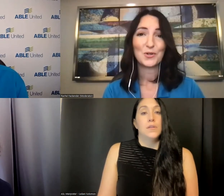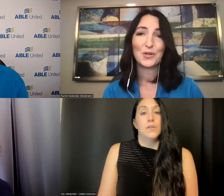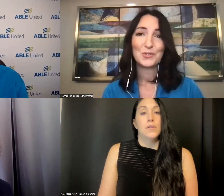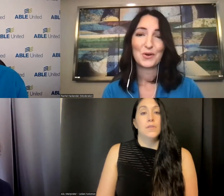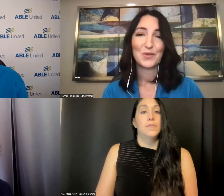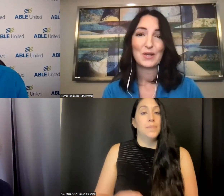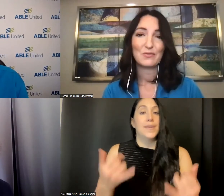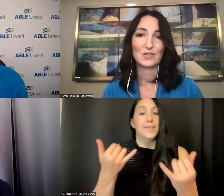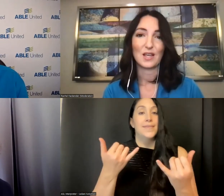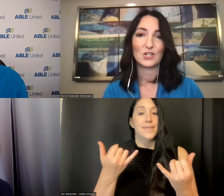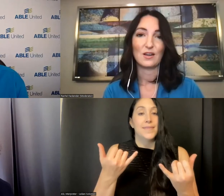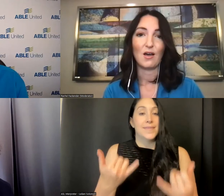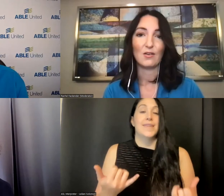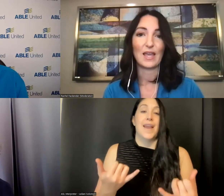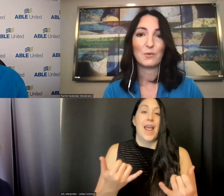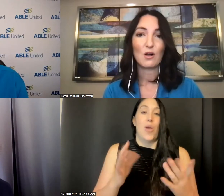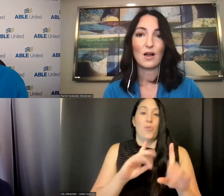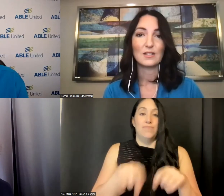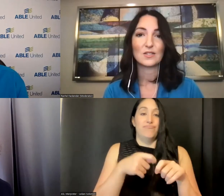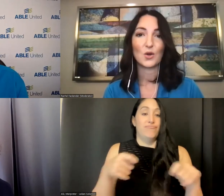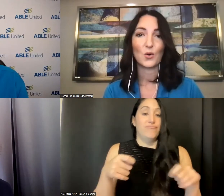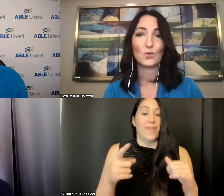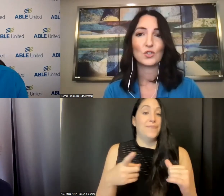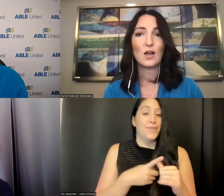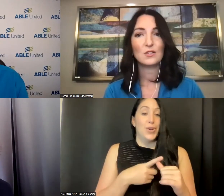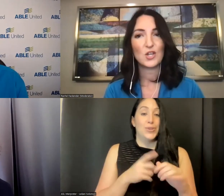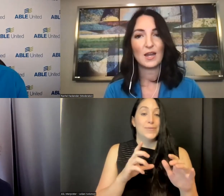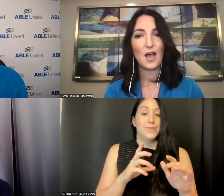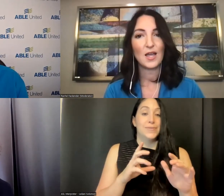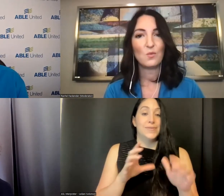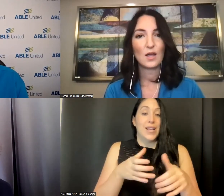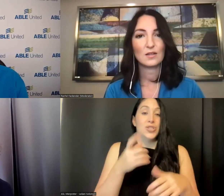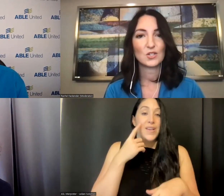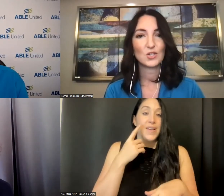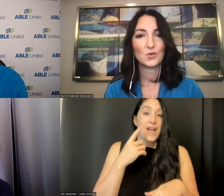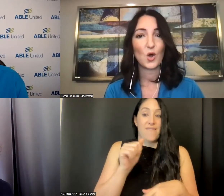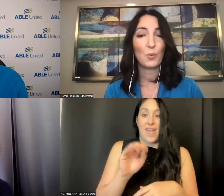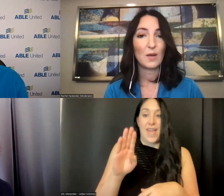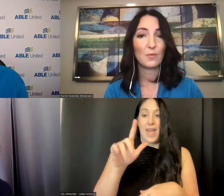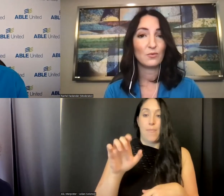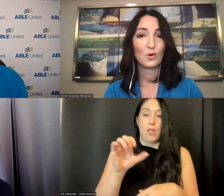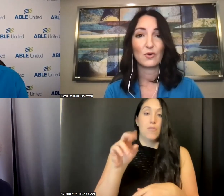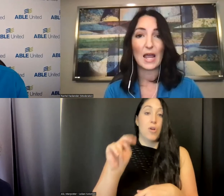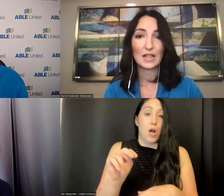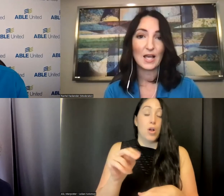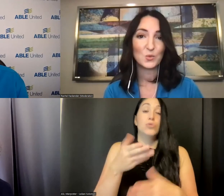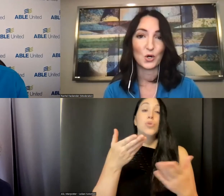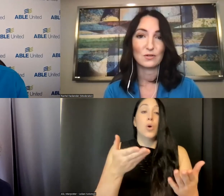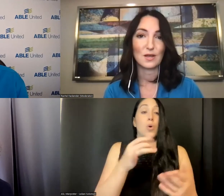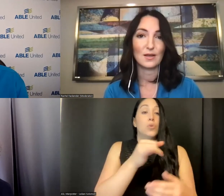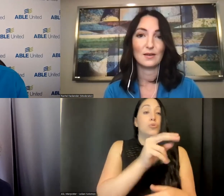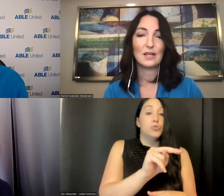to a close to our very first session of AbleCon. So John, Jen, I want to open up the floor for any